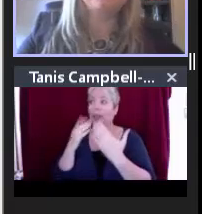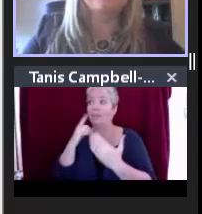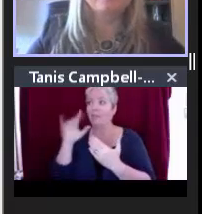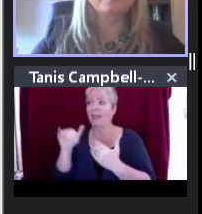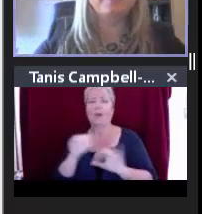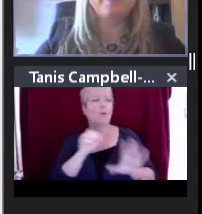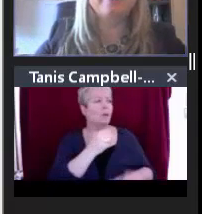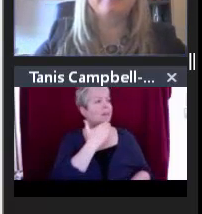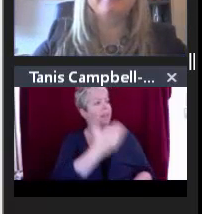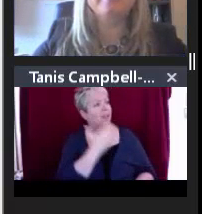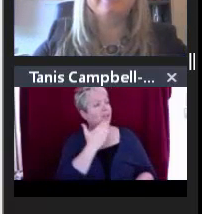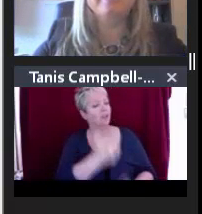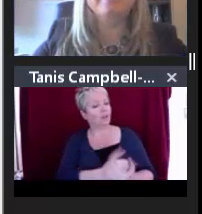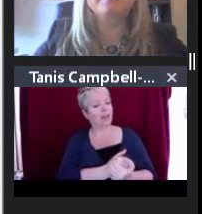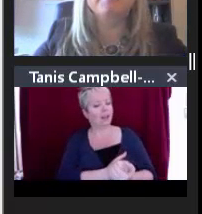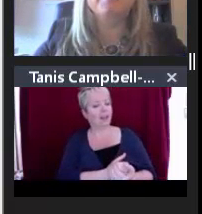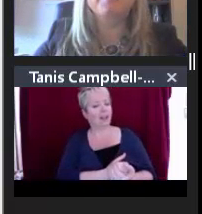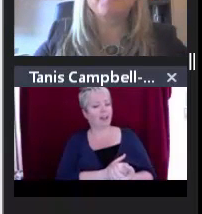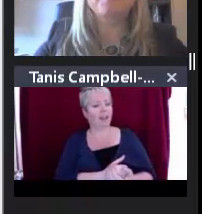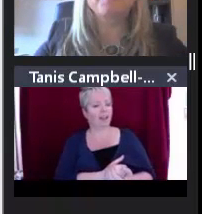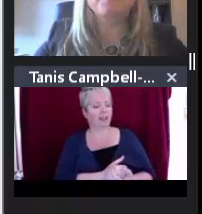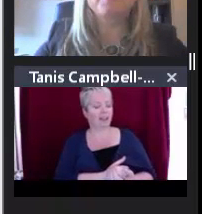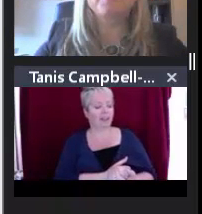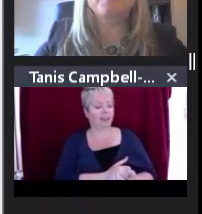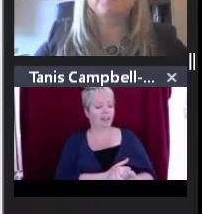I think it was